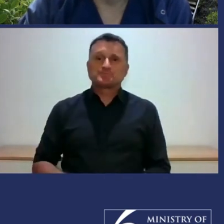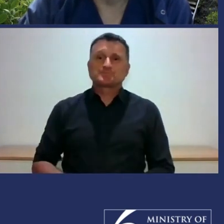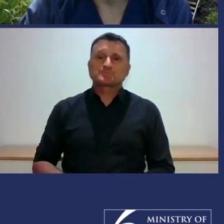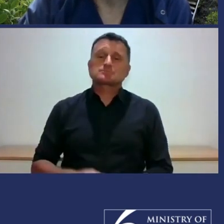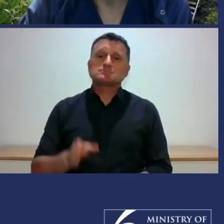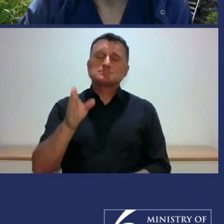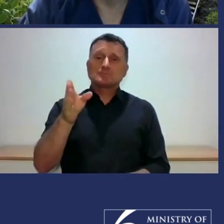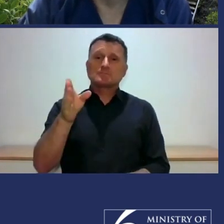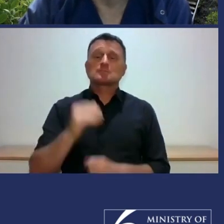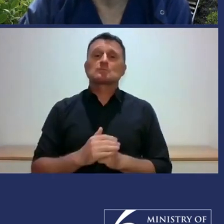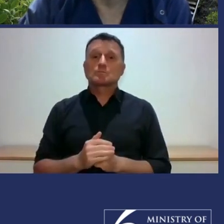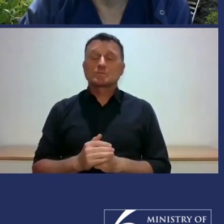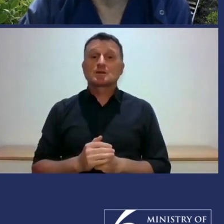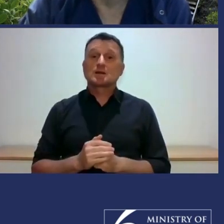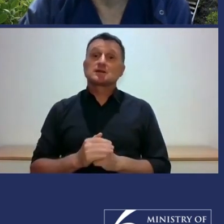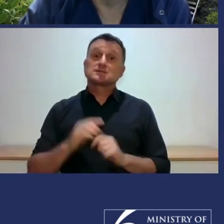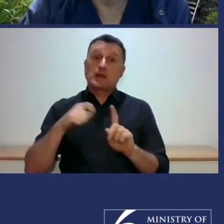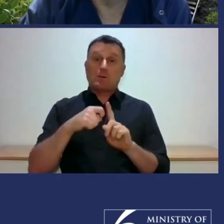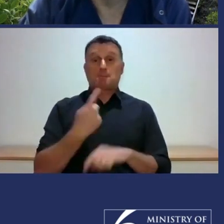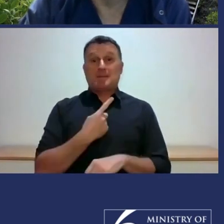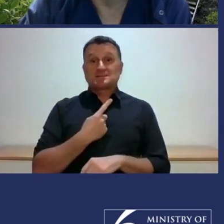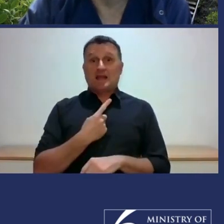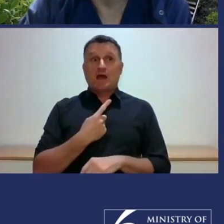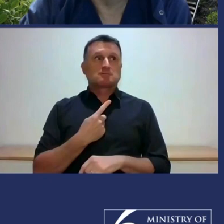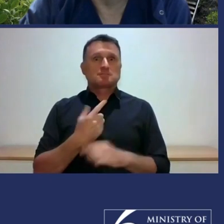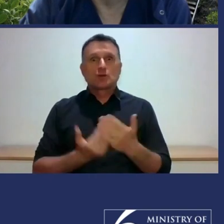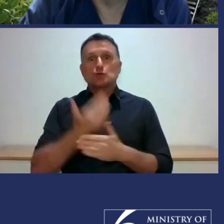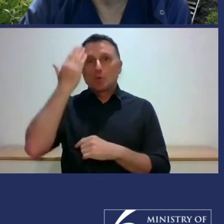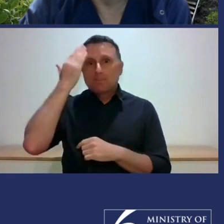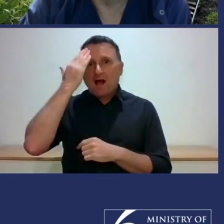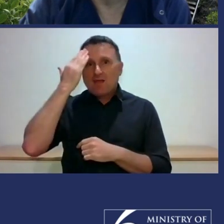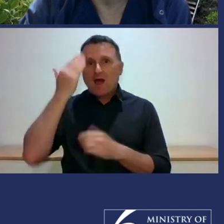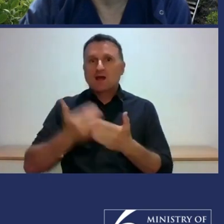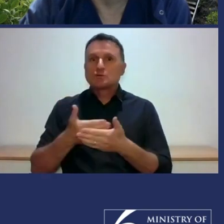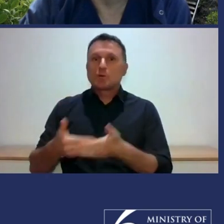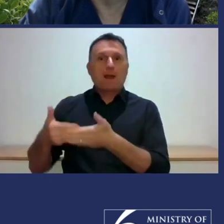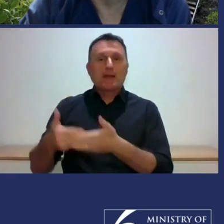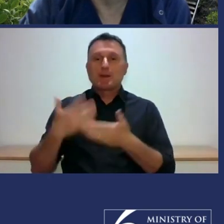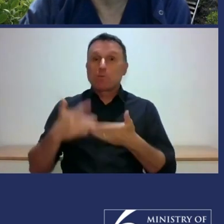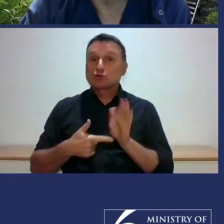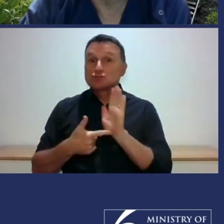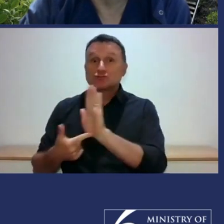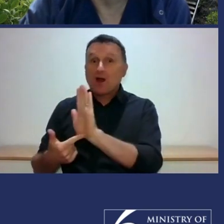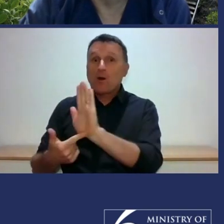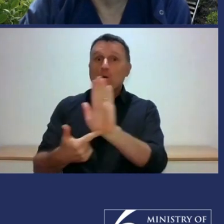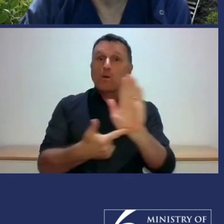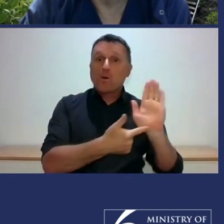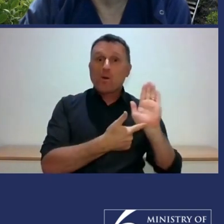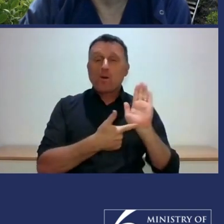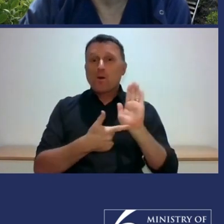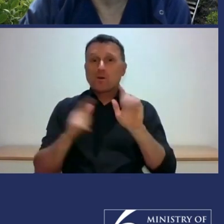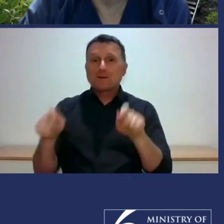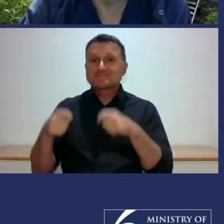mum who's like desperate to show off my baby to my friends and my family, and I can't, I'm just kind of holding her at a